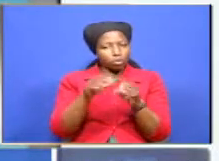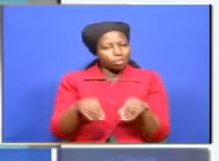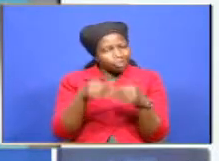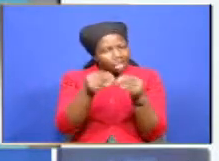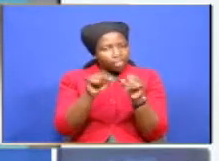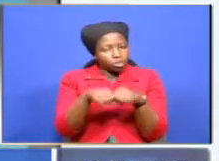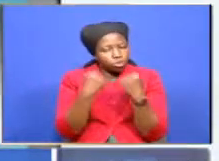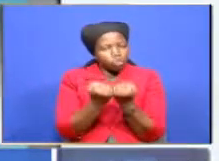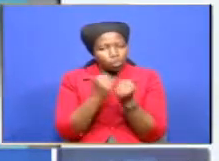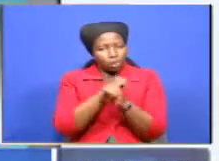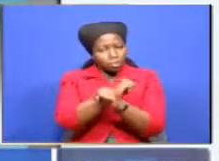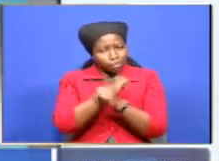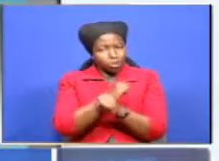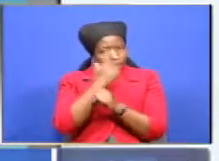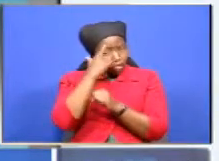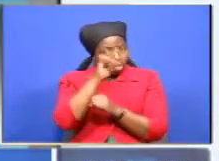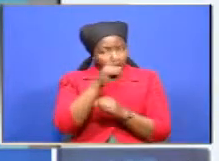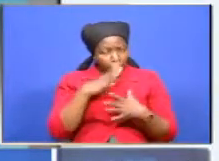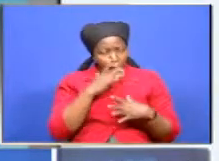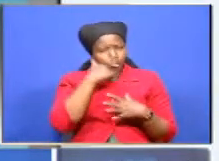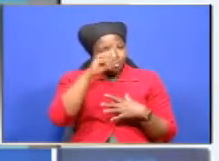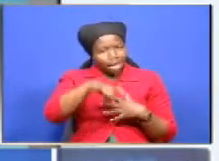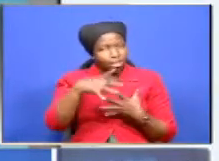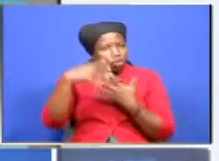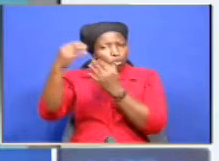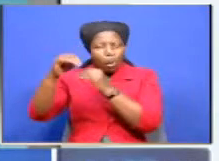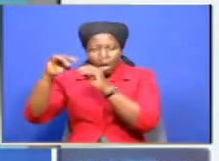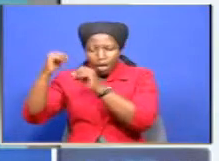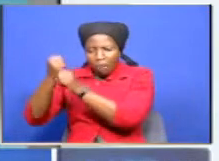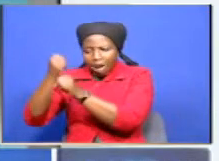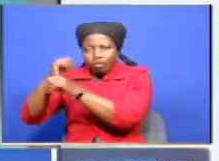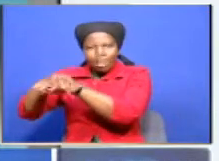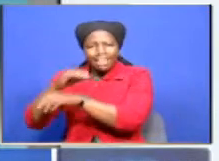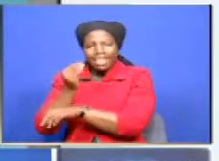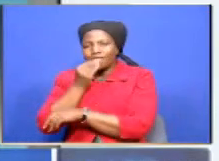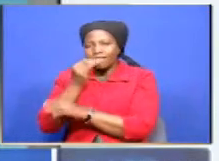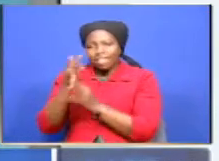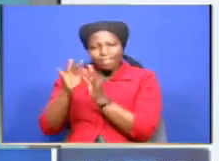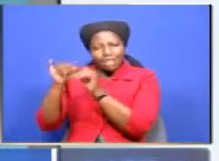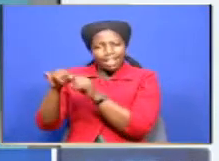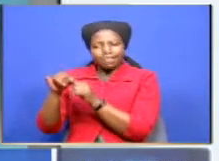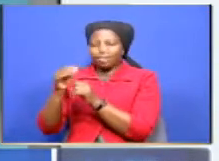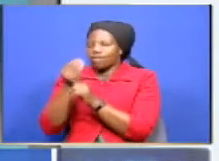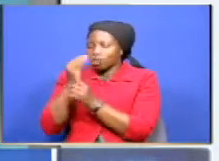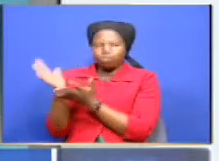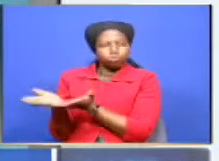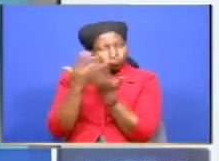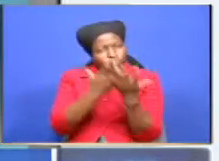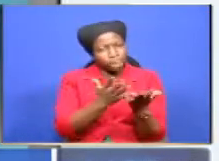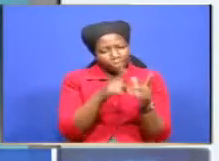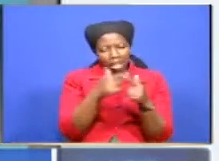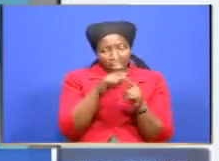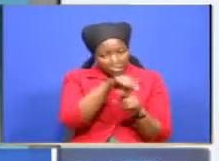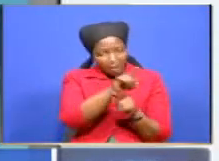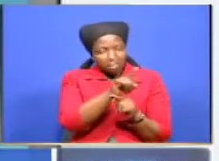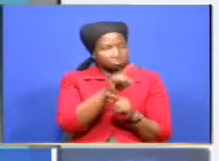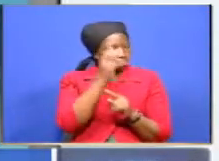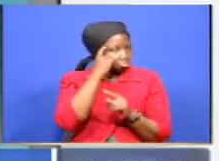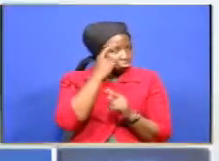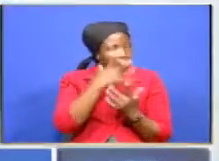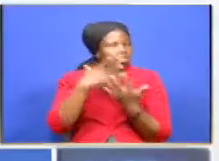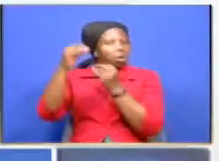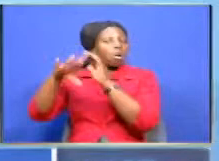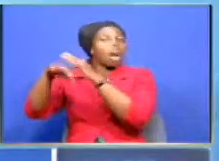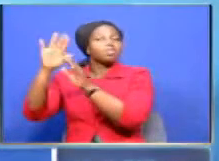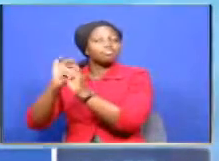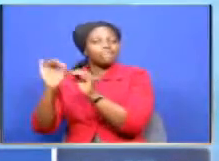so that those who must go out to look for food, if they can be provided this food, then they will not have a reason to go out. They'll stay home because they have